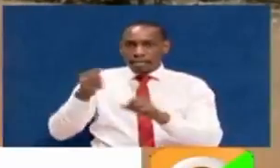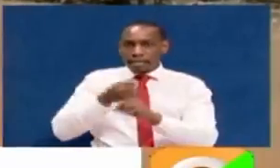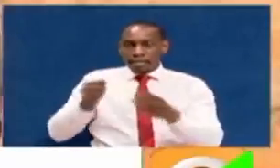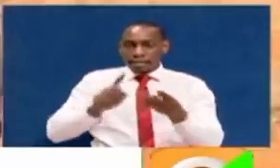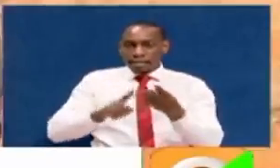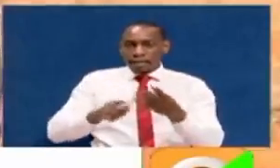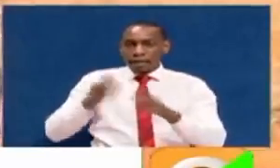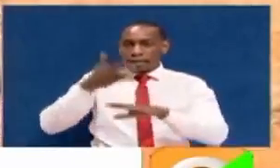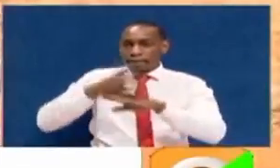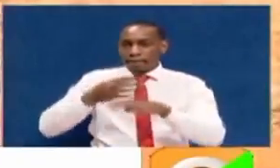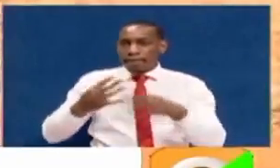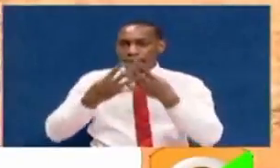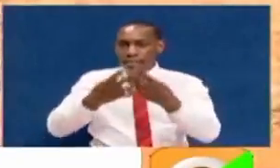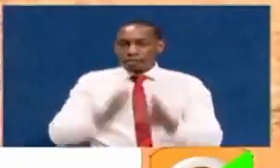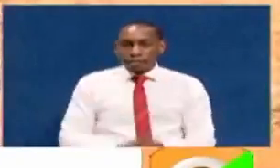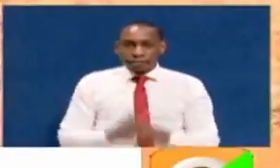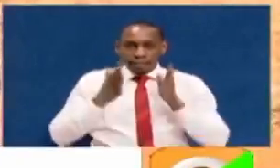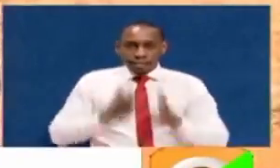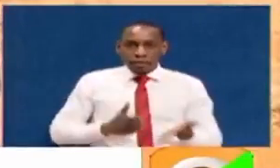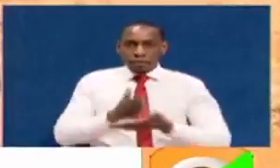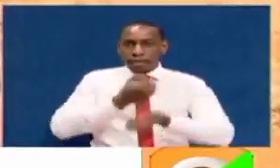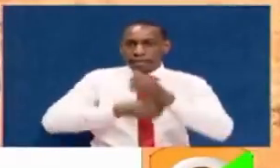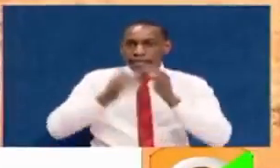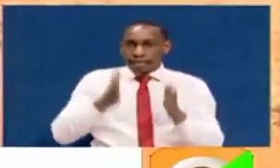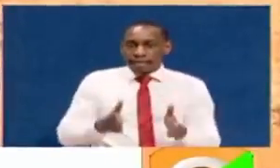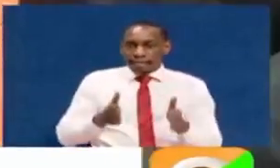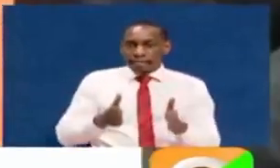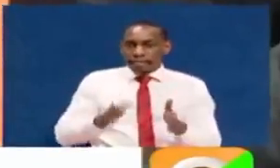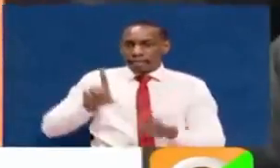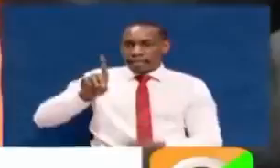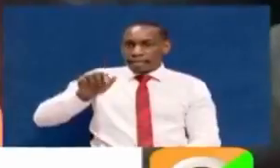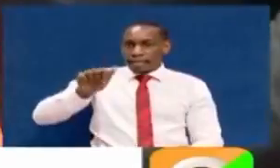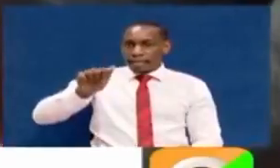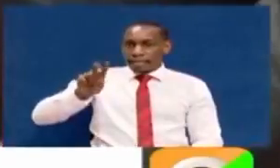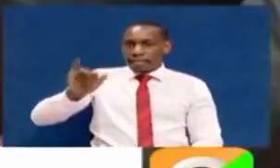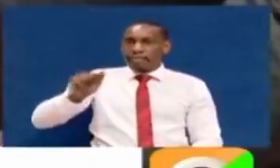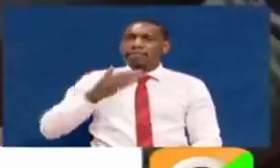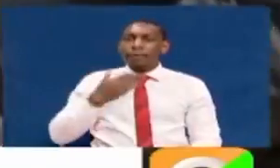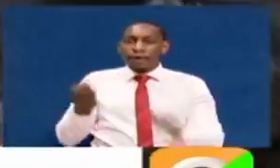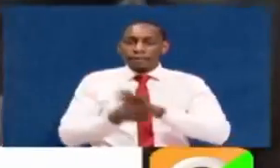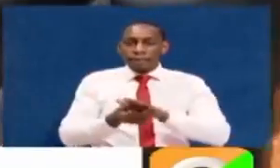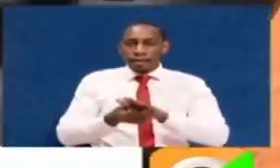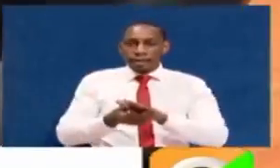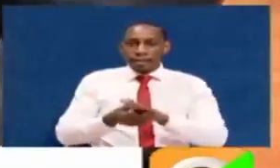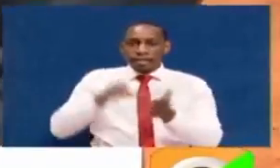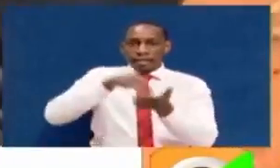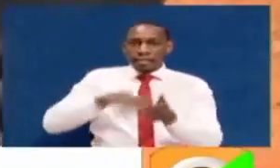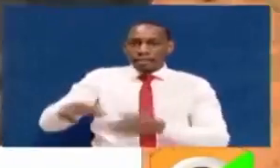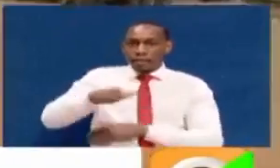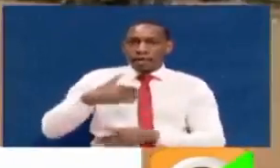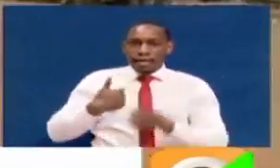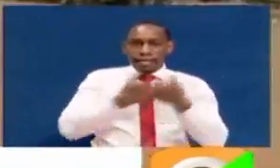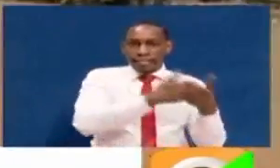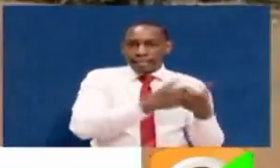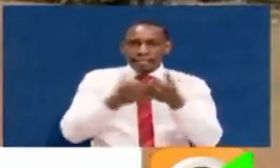false imprisonment. Human rights activist Davis Malobe says the attempt to file a lawsuit locally was met with